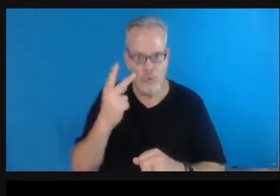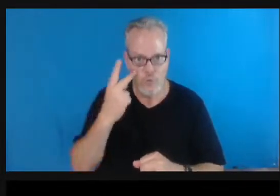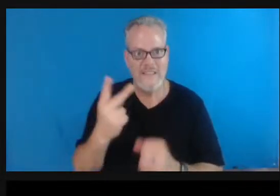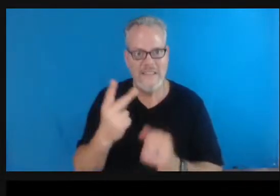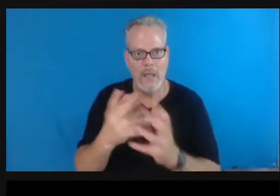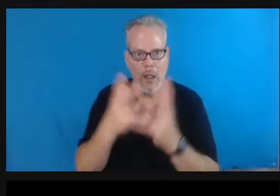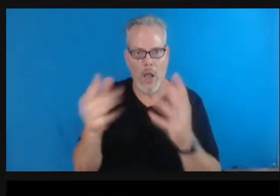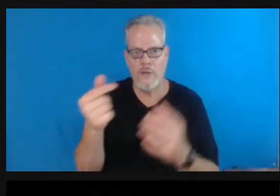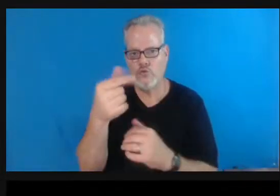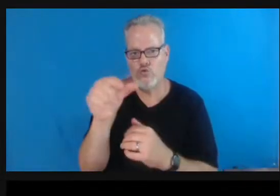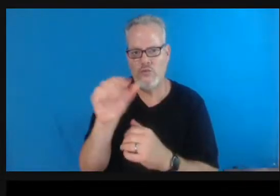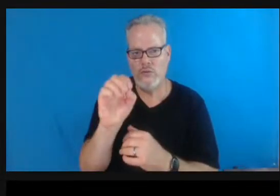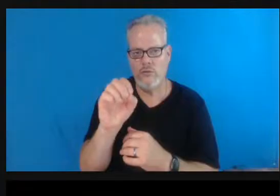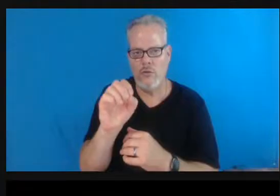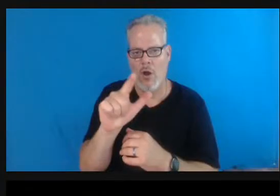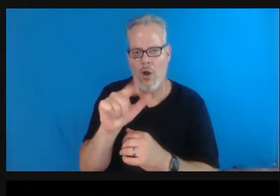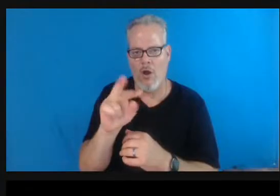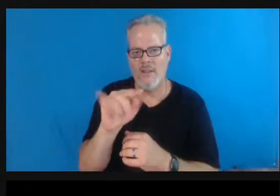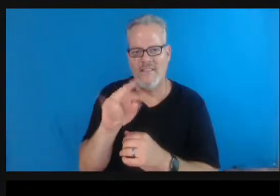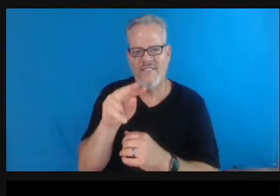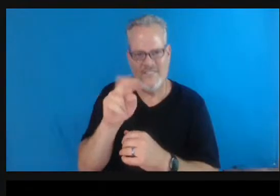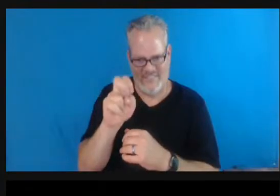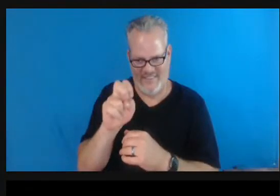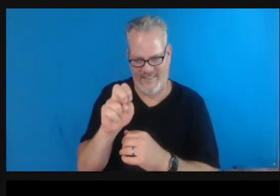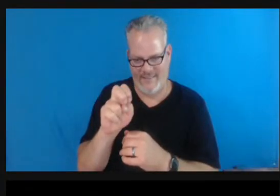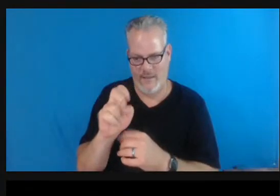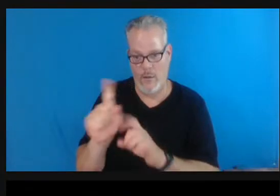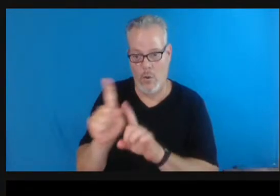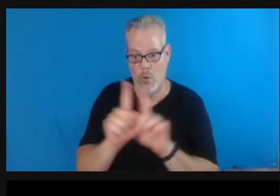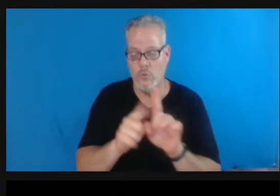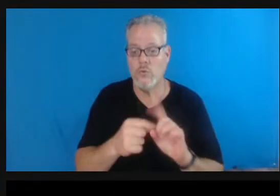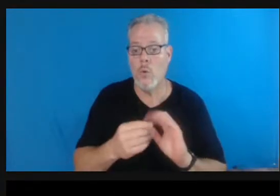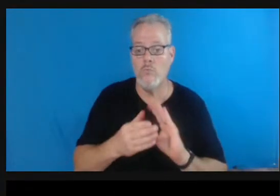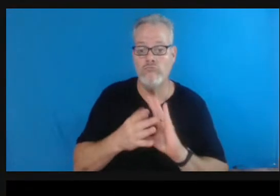our fresher ones, they note that